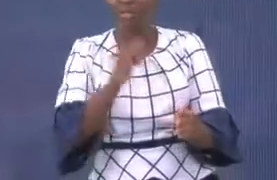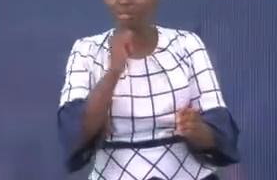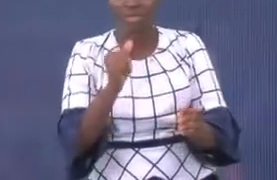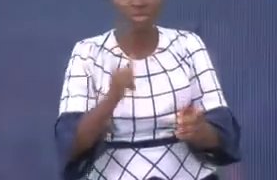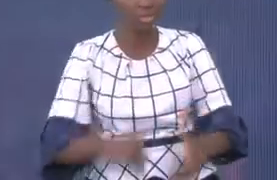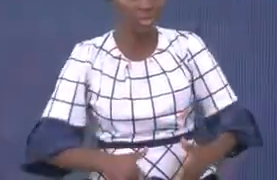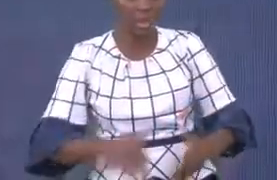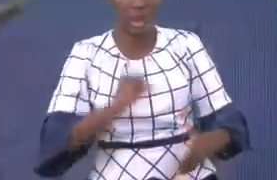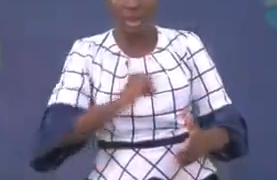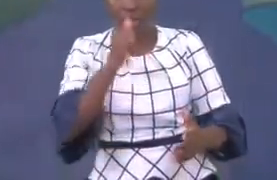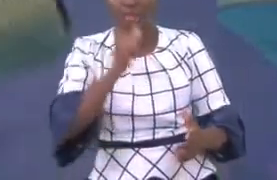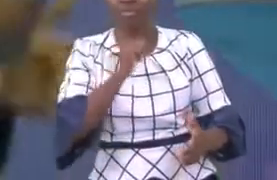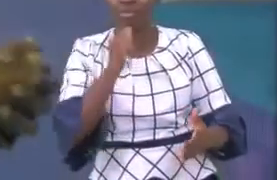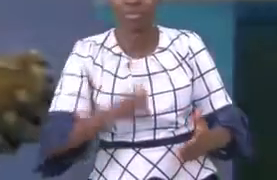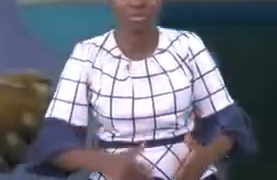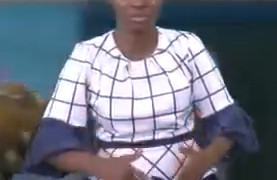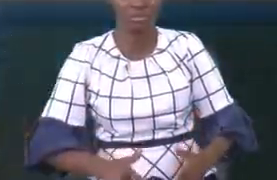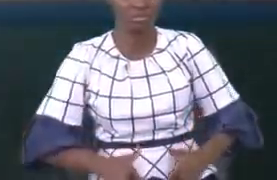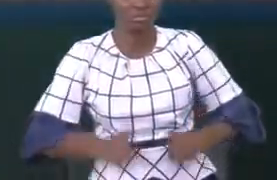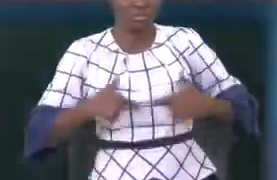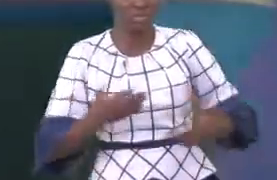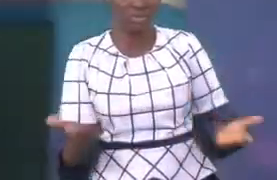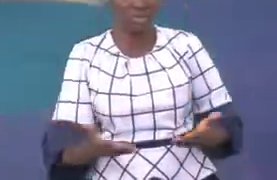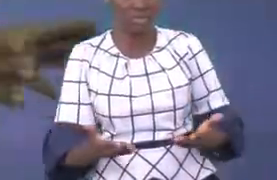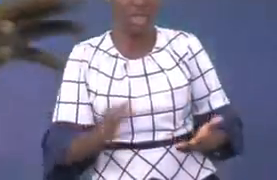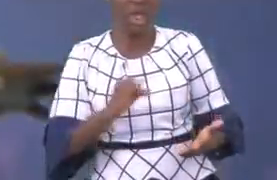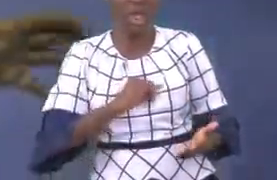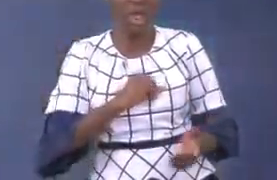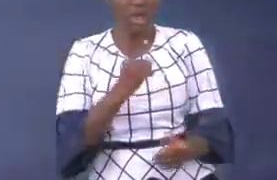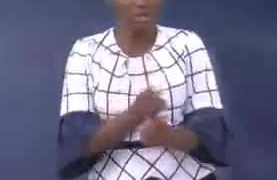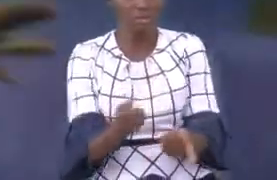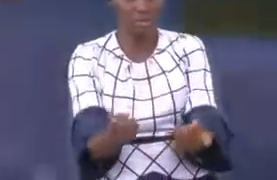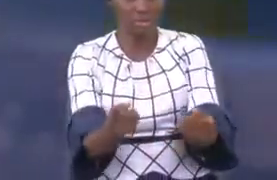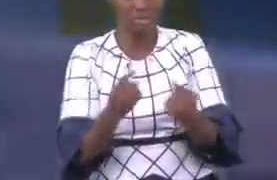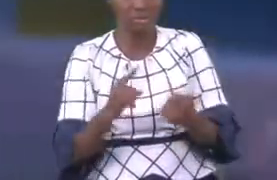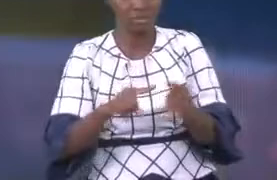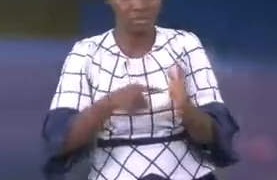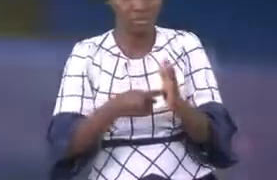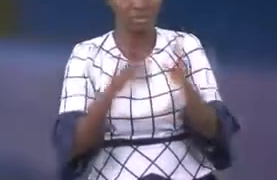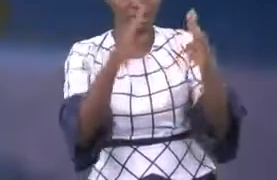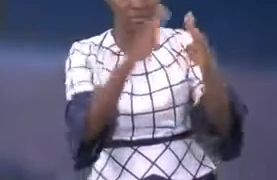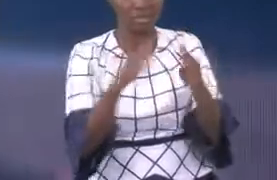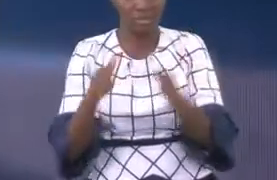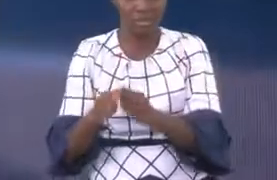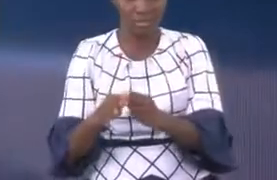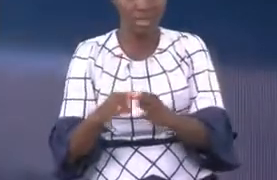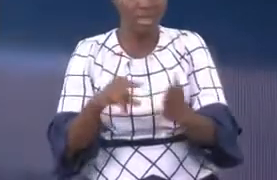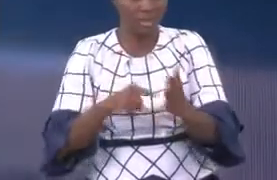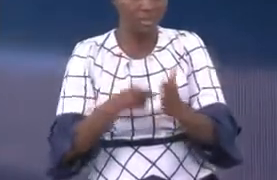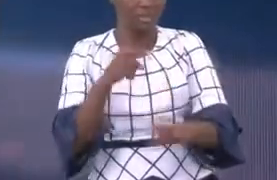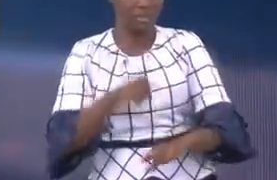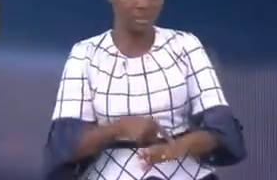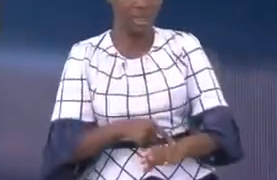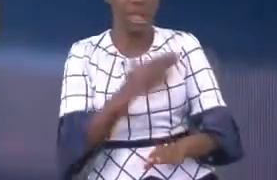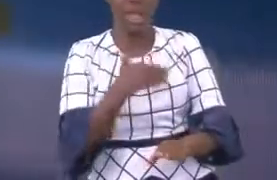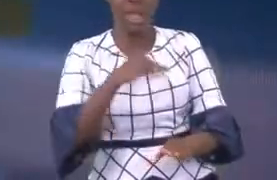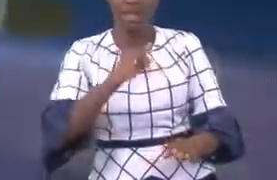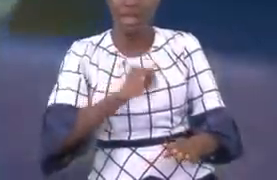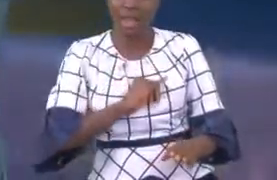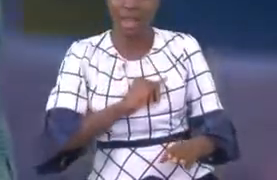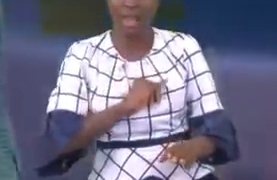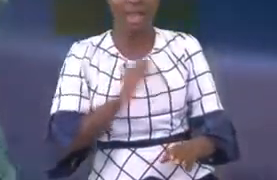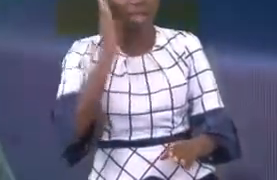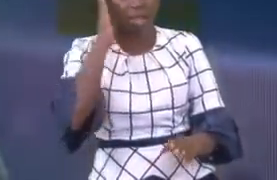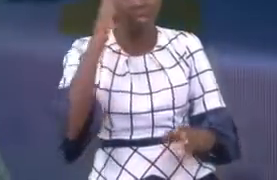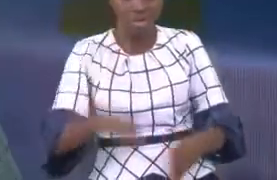city square at this time, and I'm going to offer the scholarship to everyone that comes. And